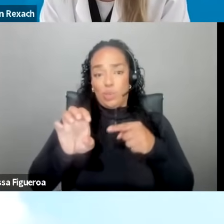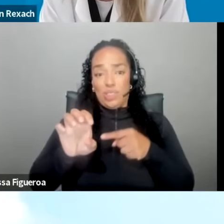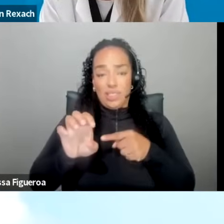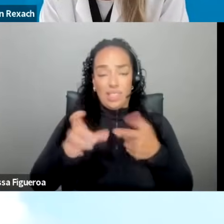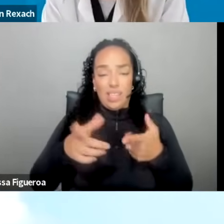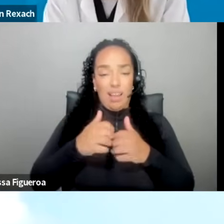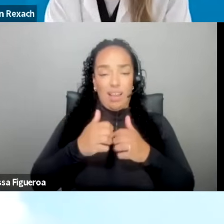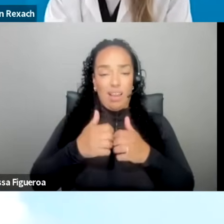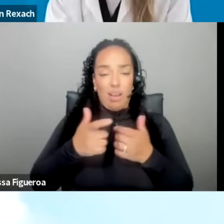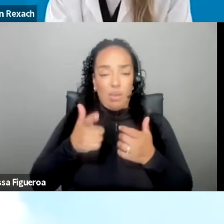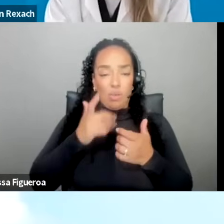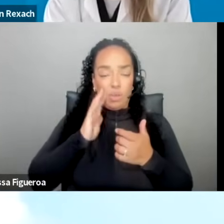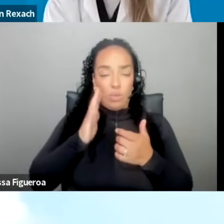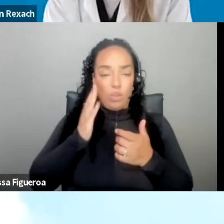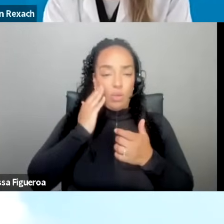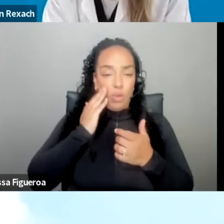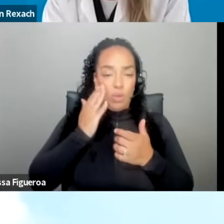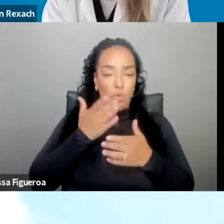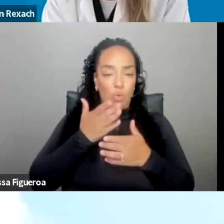milk?